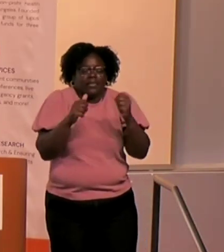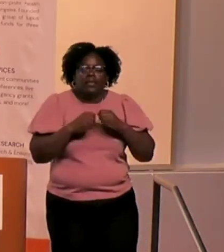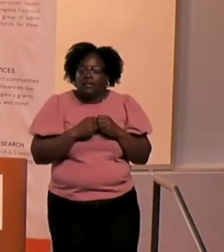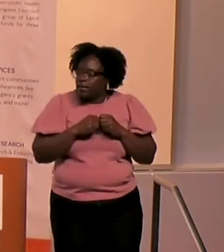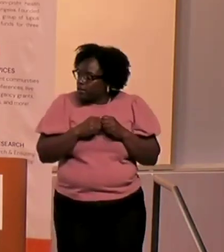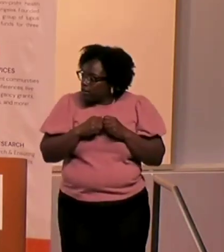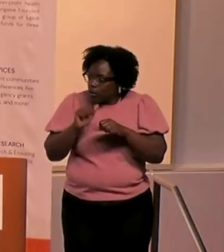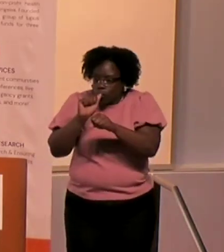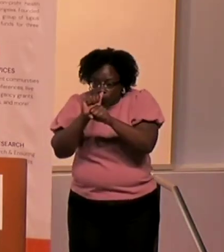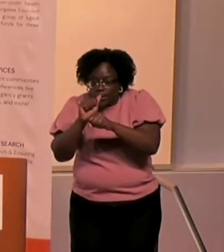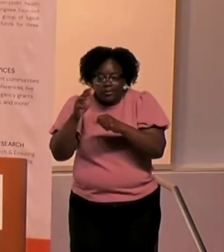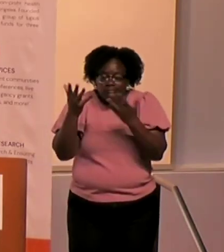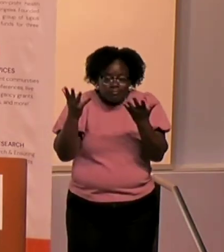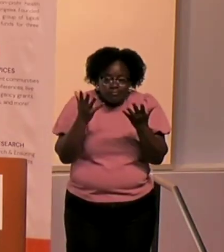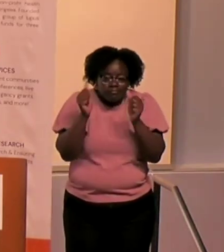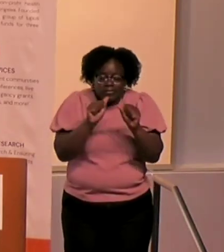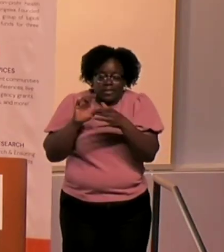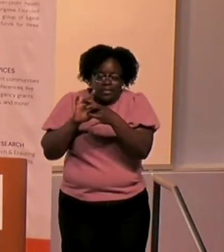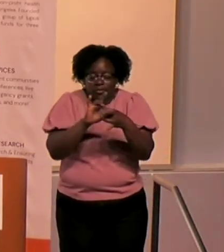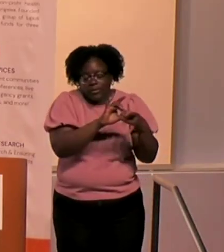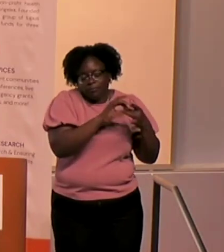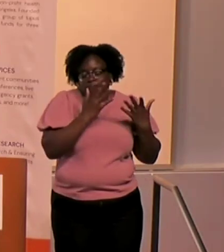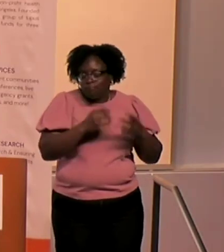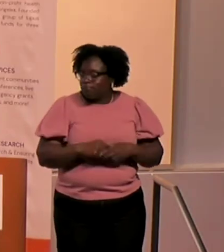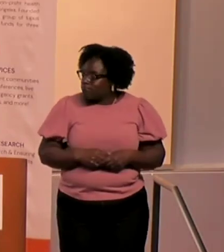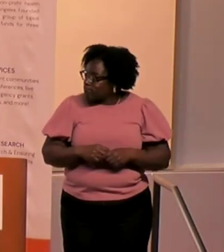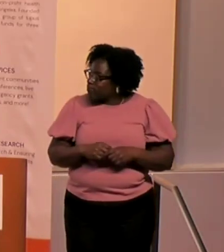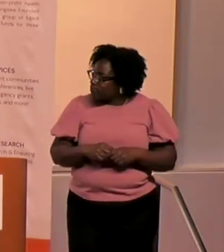in workspace and everything. yeah.